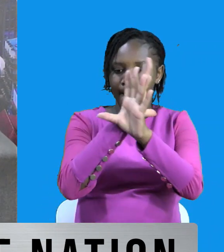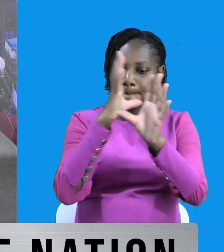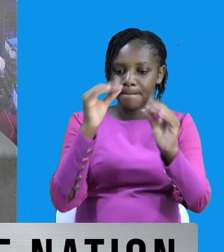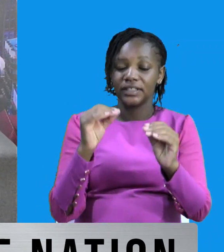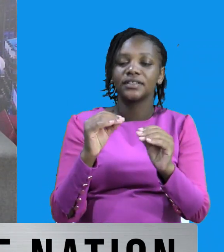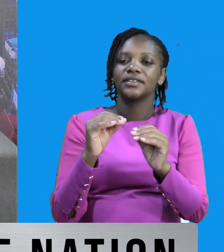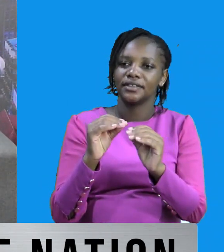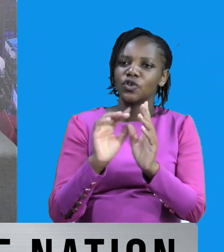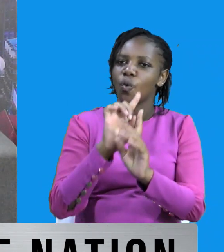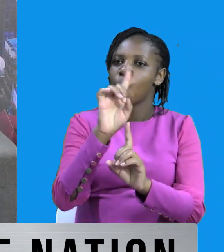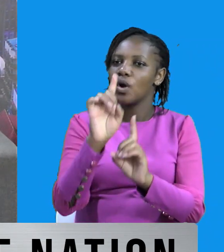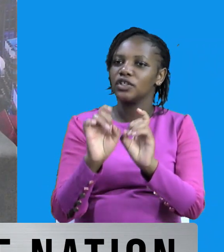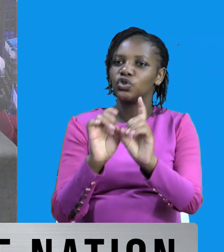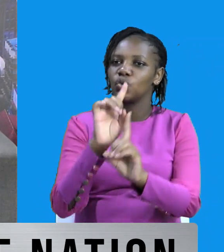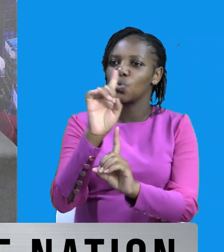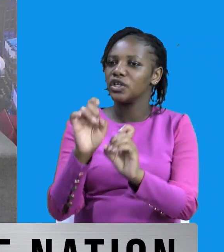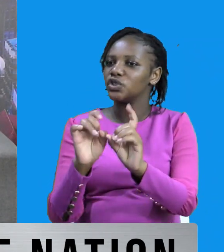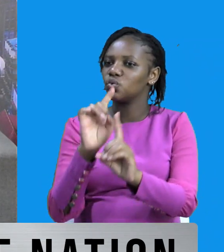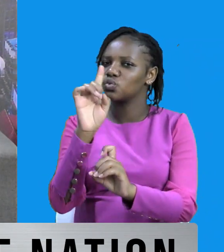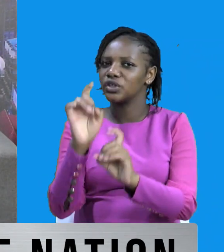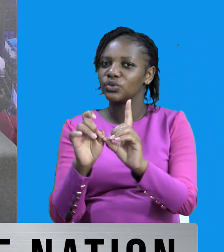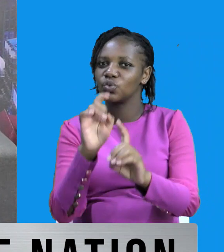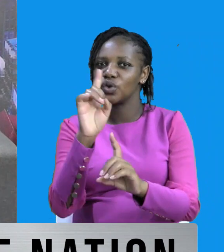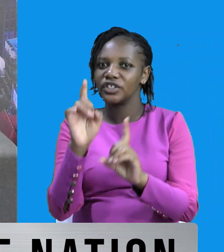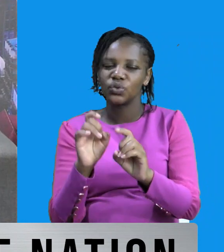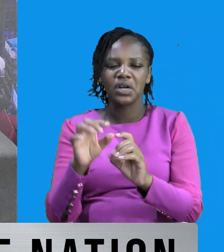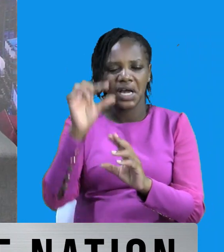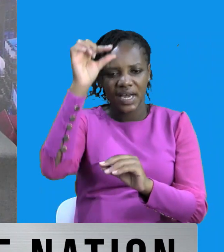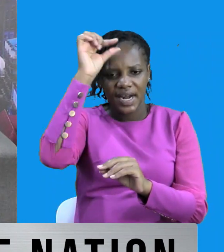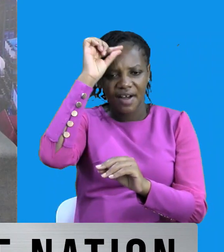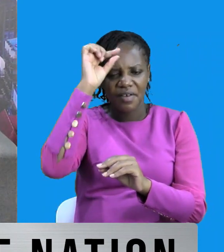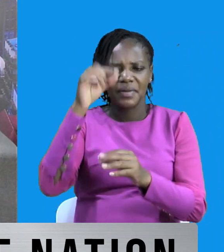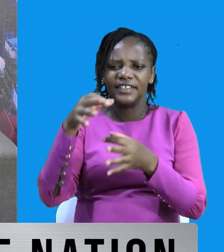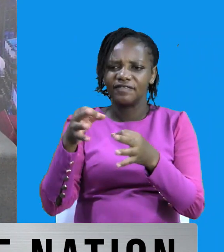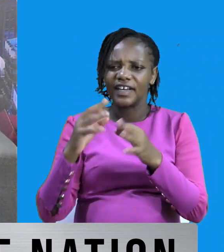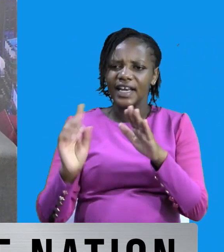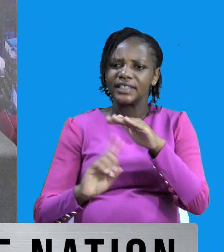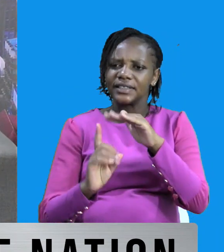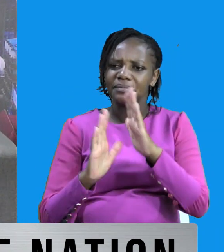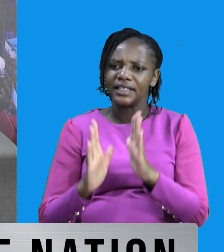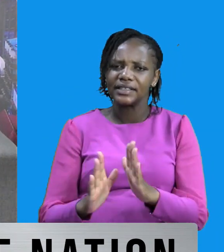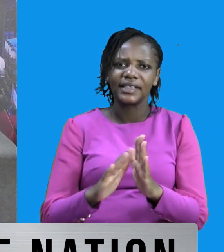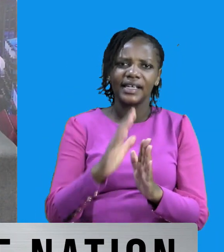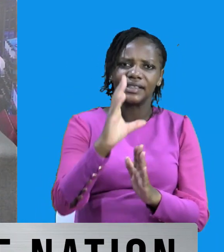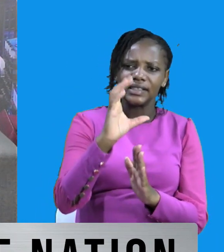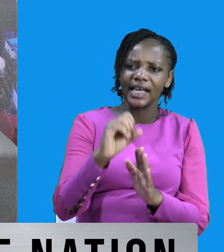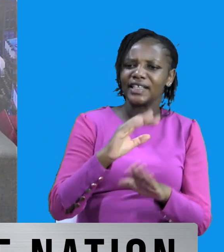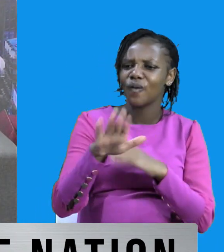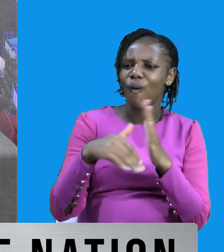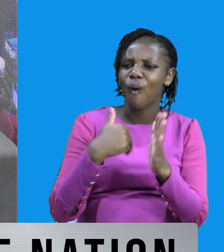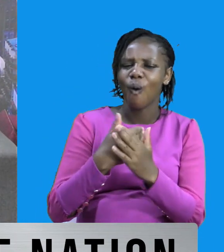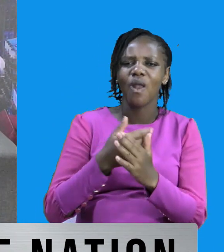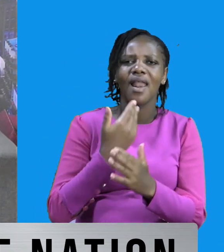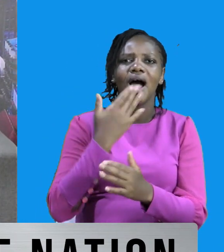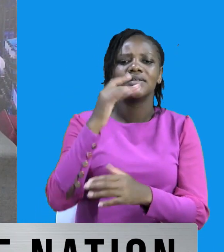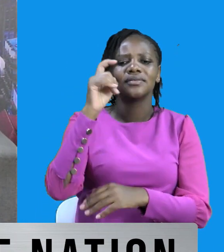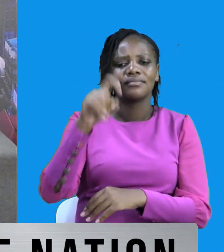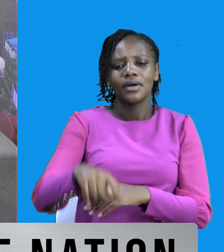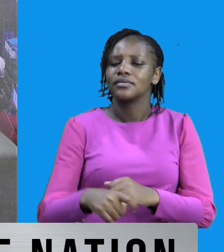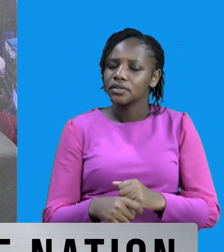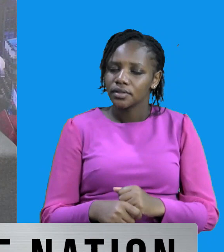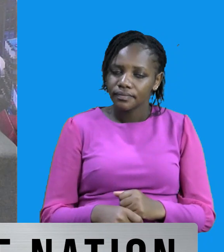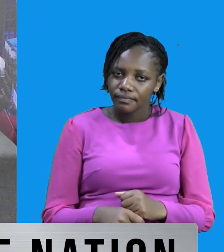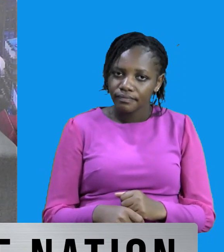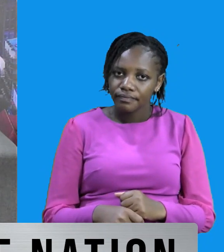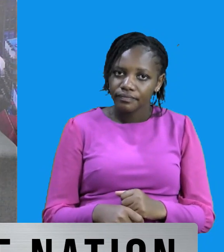asked questions. This government should be asked questions. The finance minister should answer questions. The financiers should answer questions. How mm-hmm. are we going